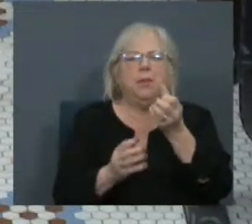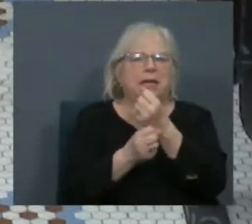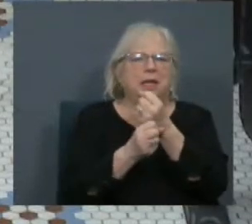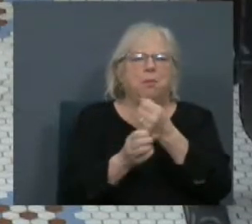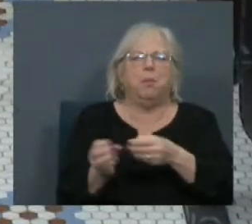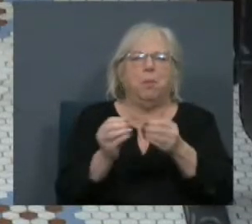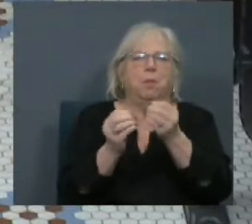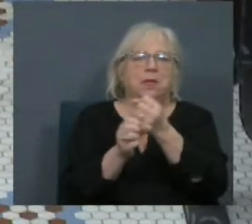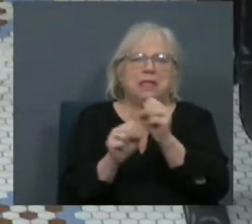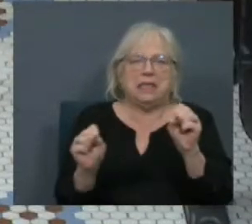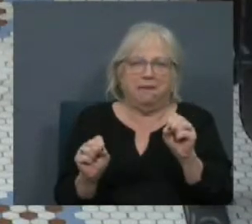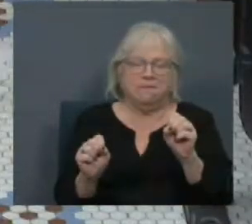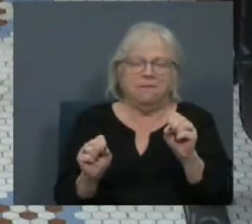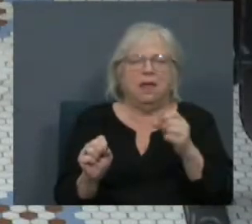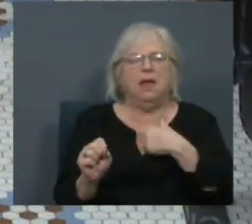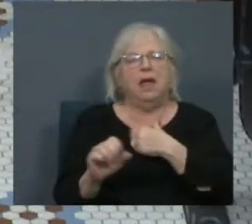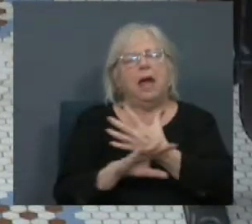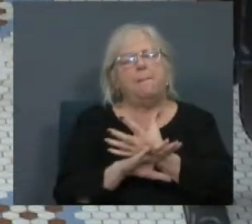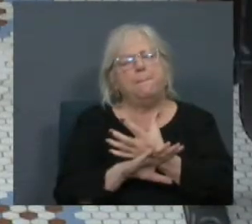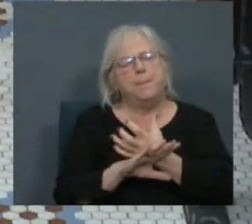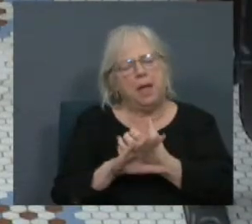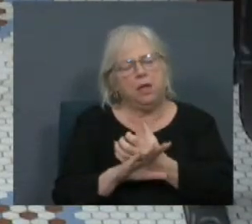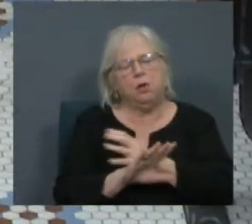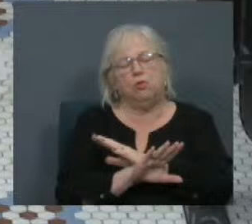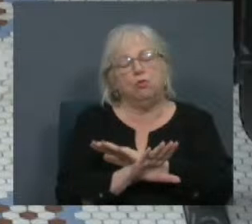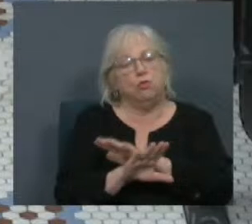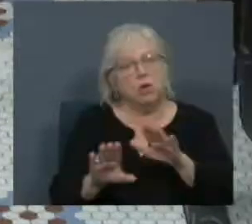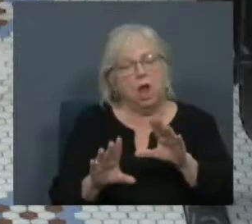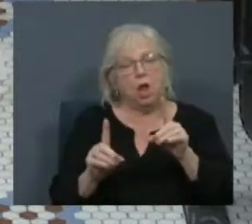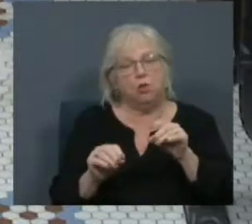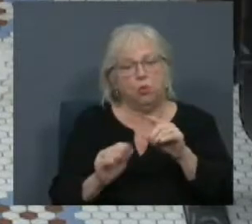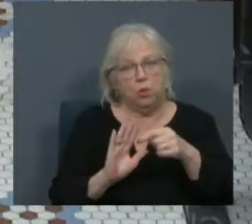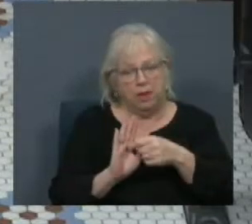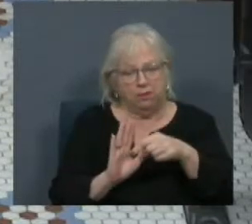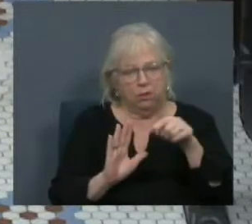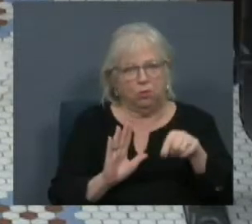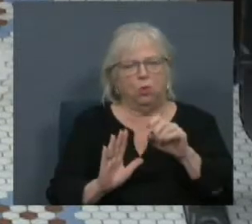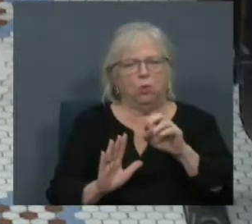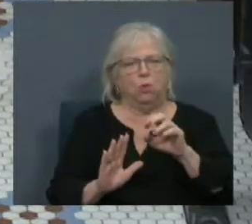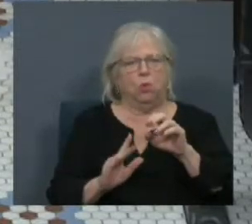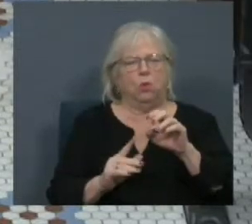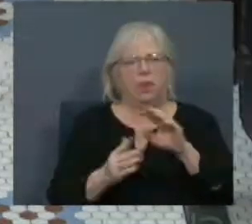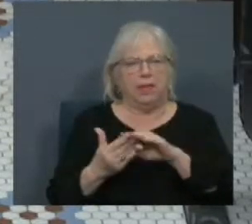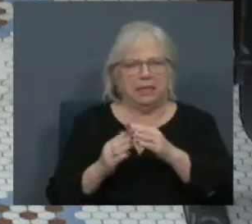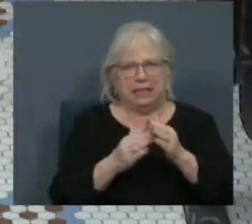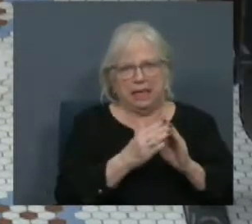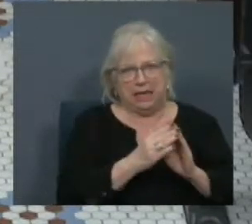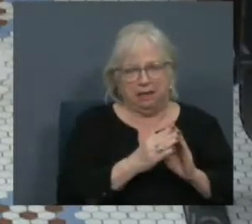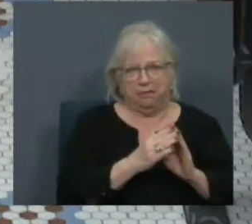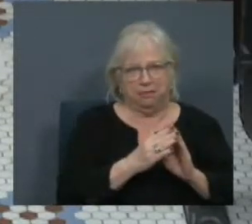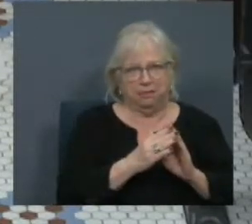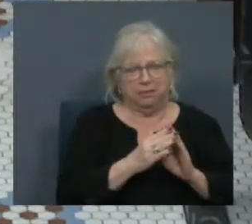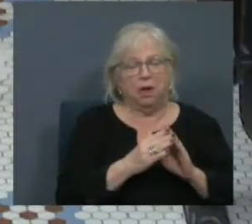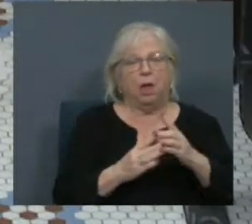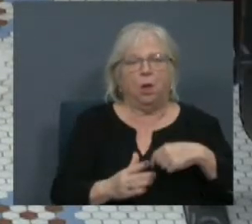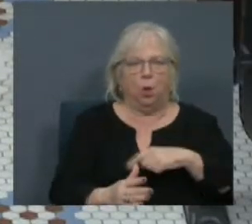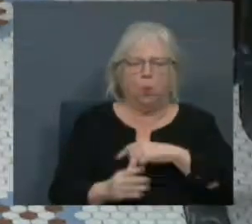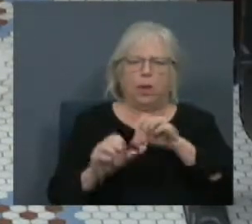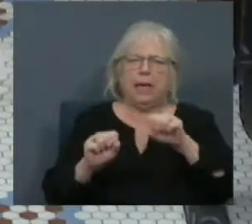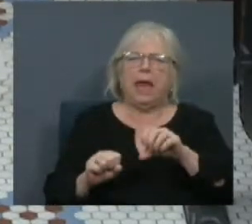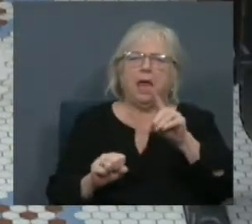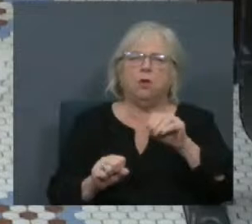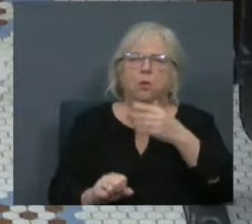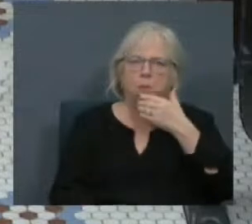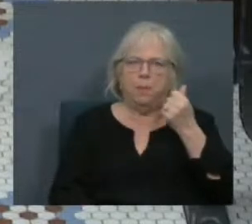I beg you, do not do this to this board. Do not do this to this city. We can do better